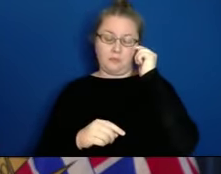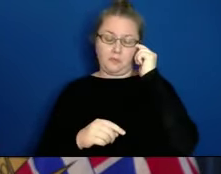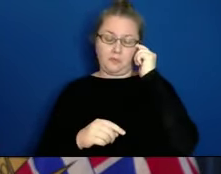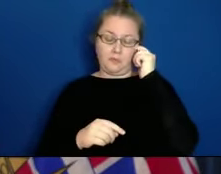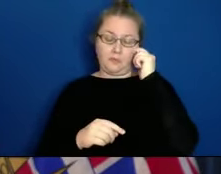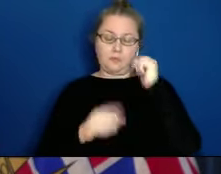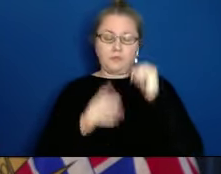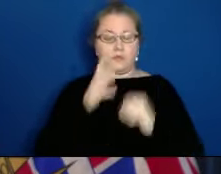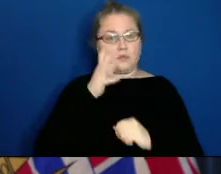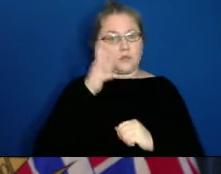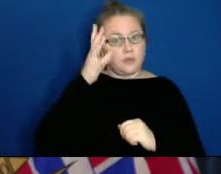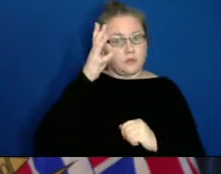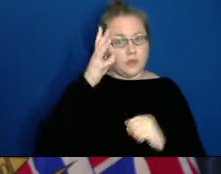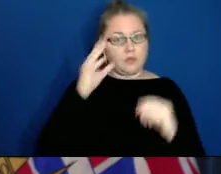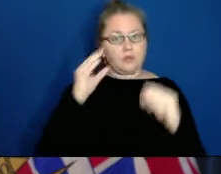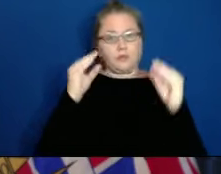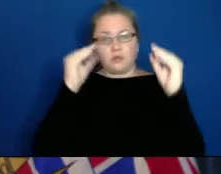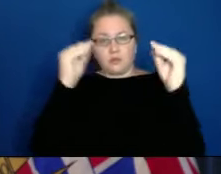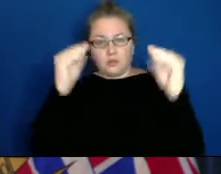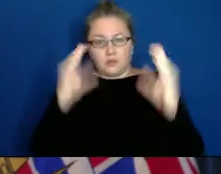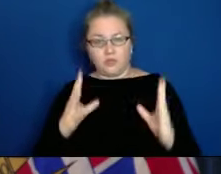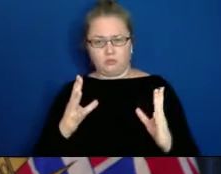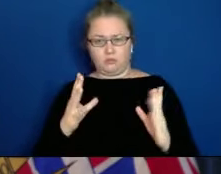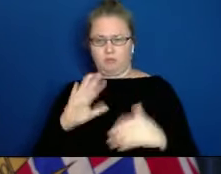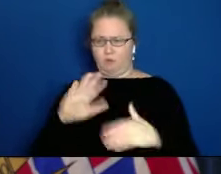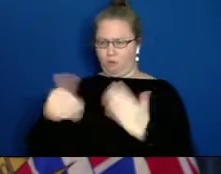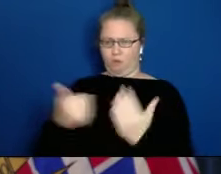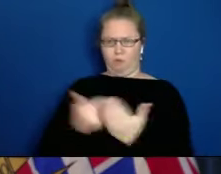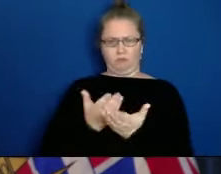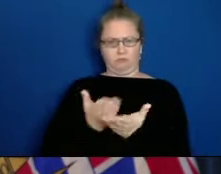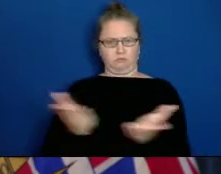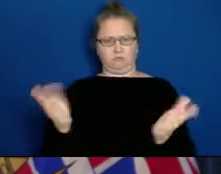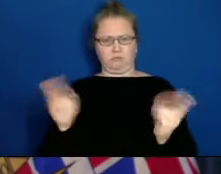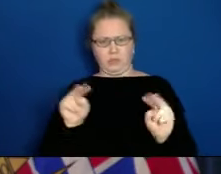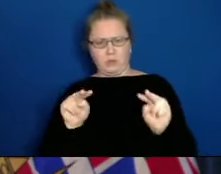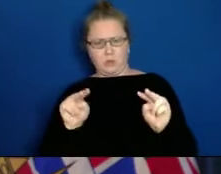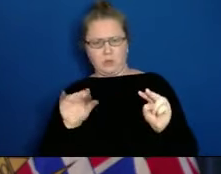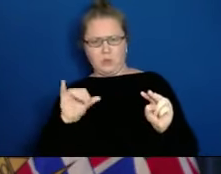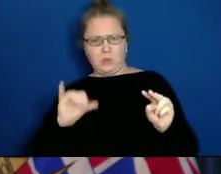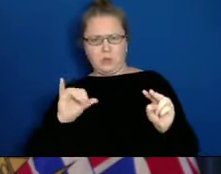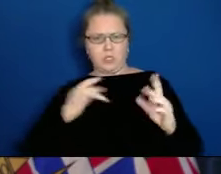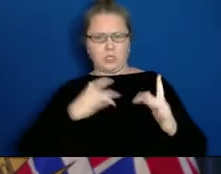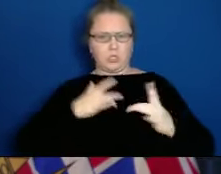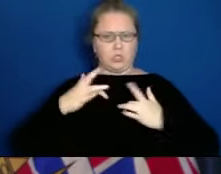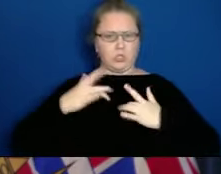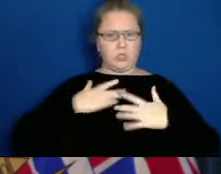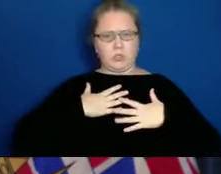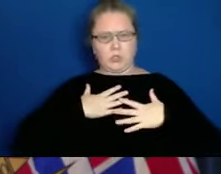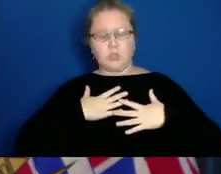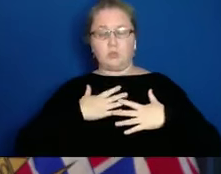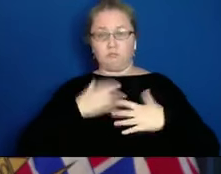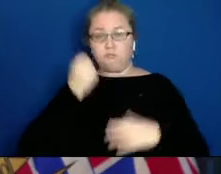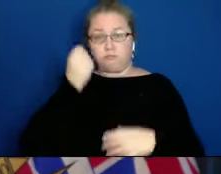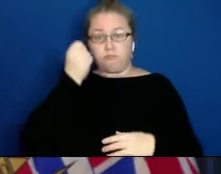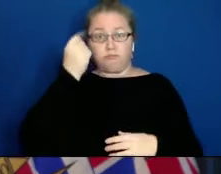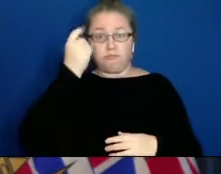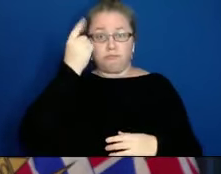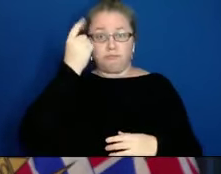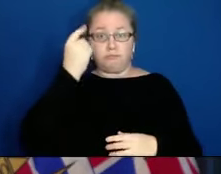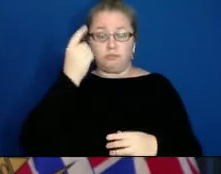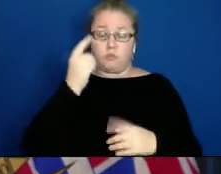school community. And we need to make sure that we can keep up with and make sure everybody is informed as best as